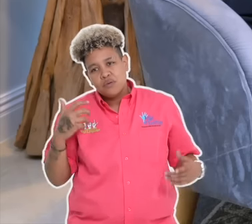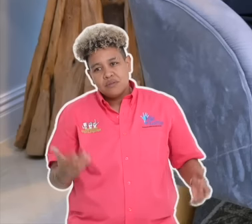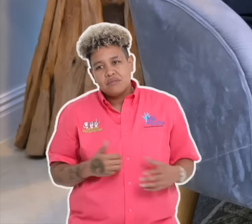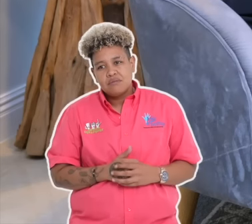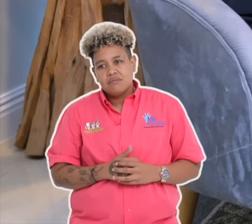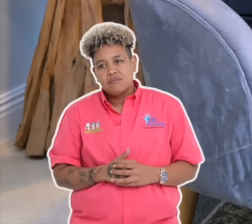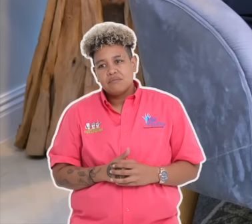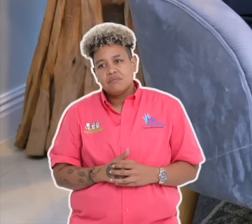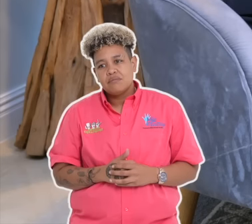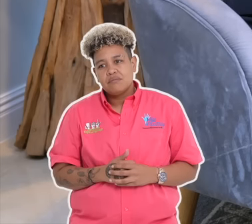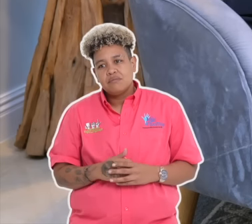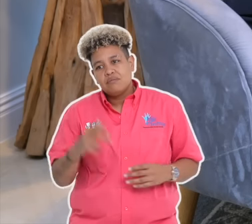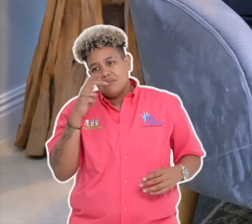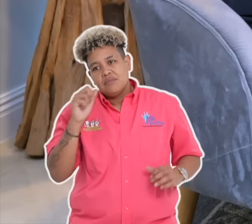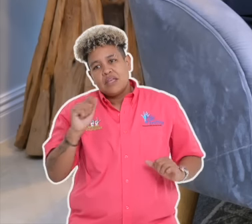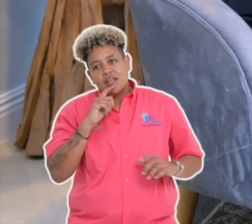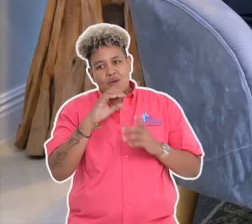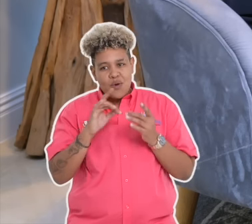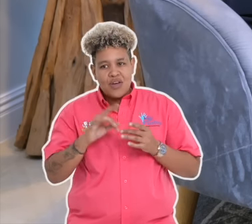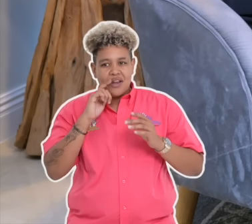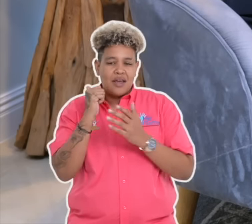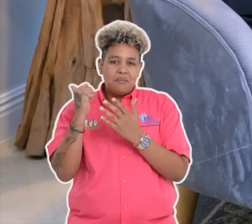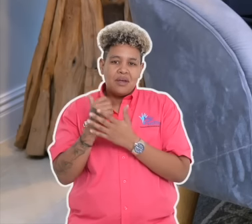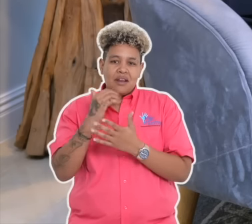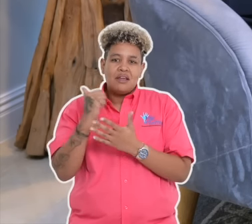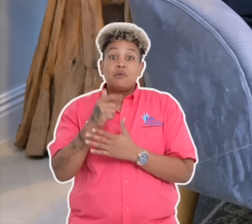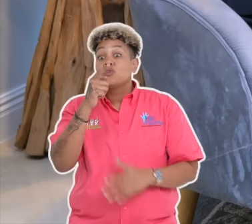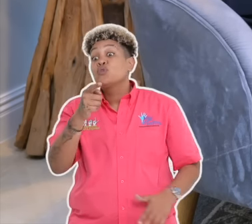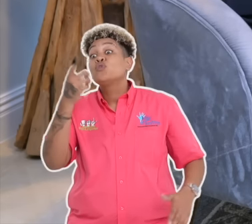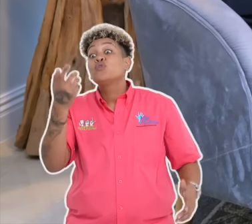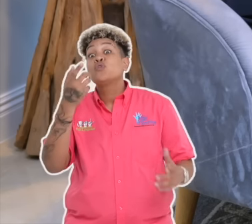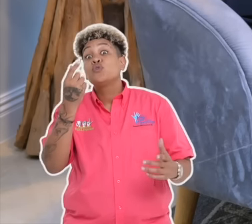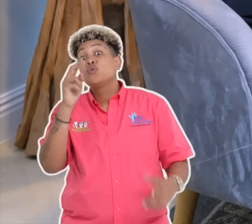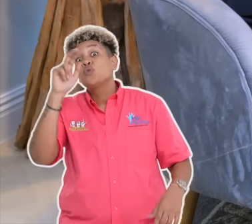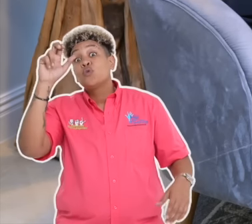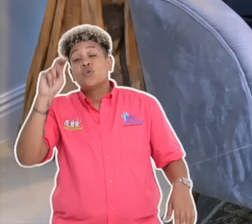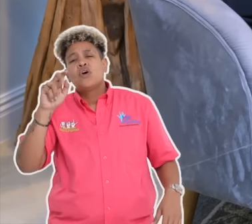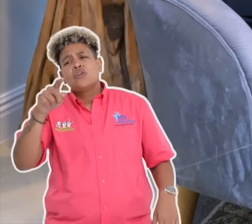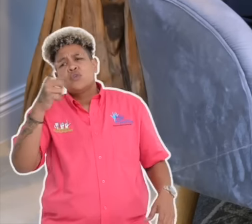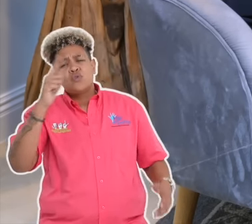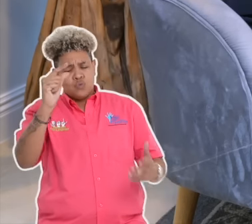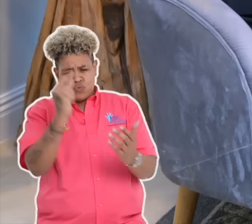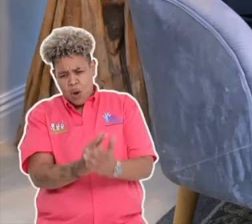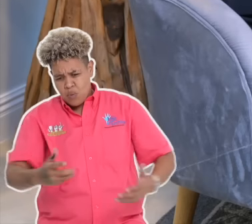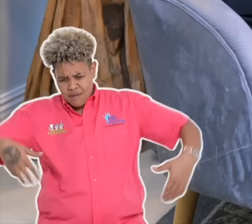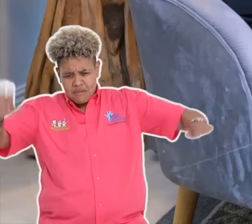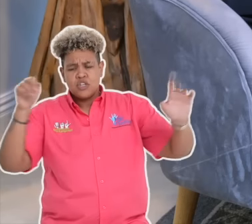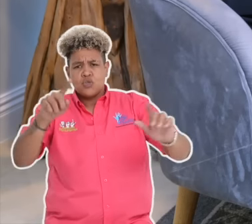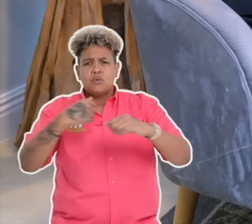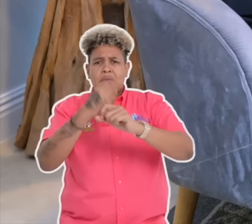tomorrow. Absolutely. Listen, can I just get a word? Can I get a word? Amen, amen. So you do UConn.